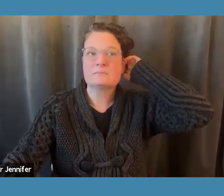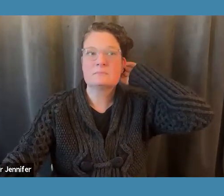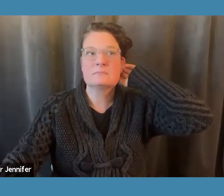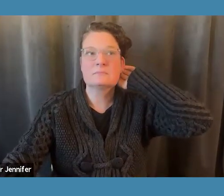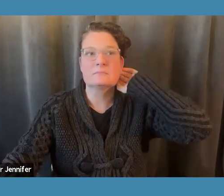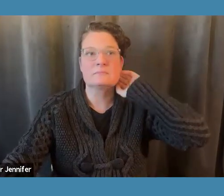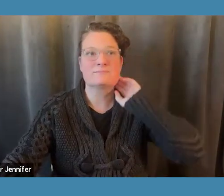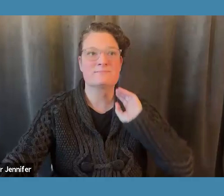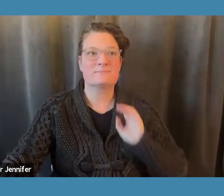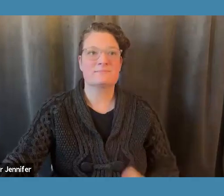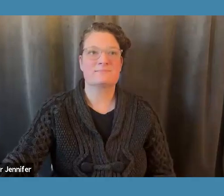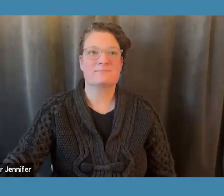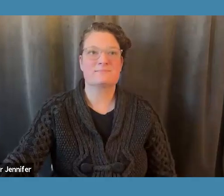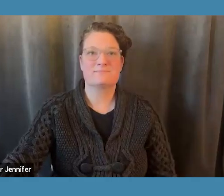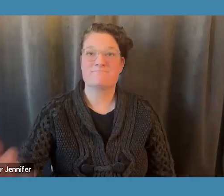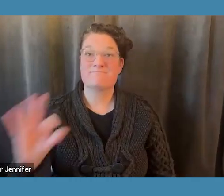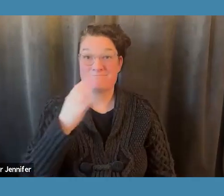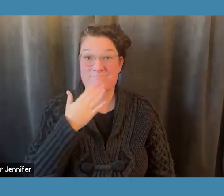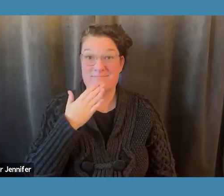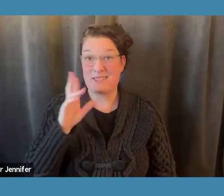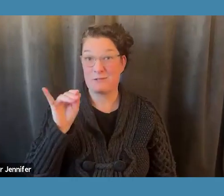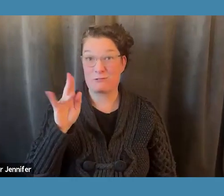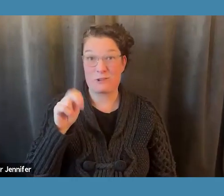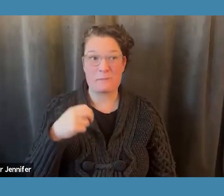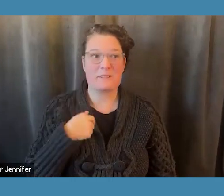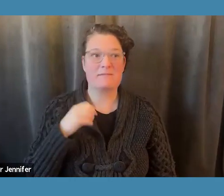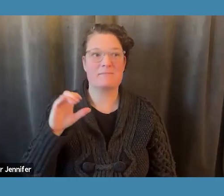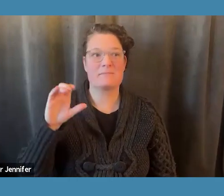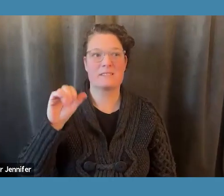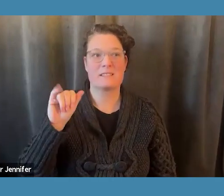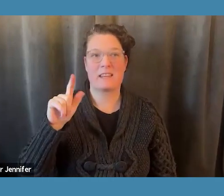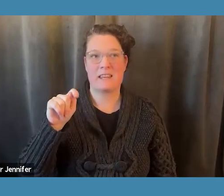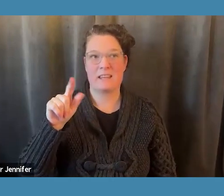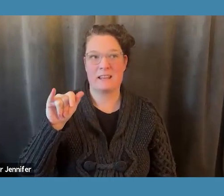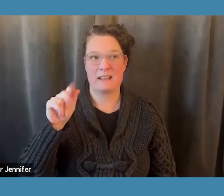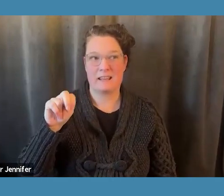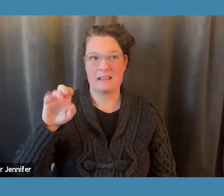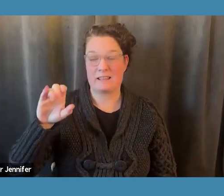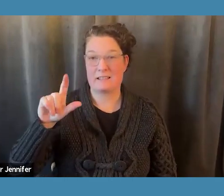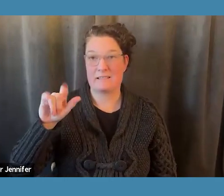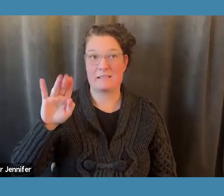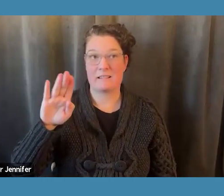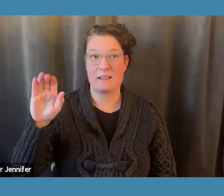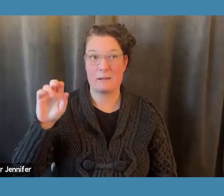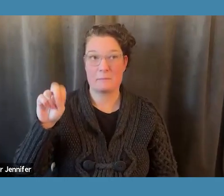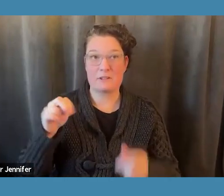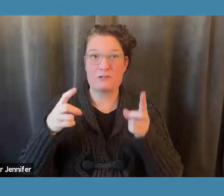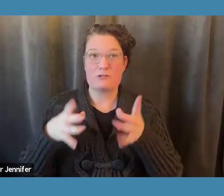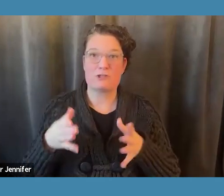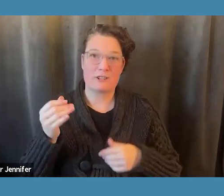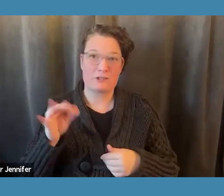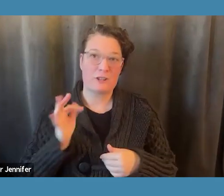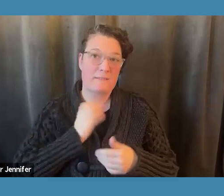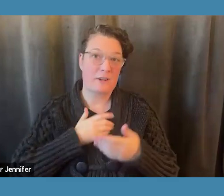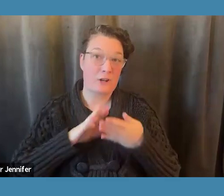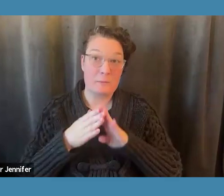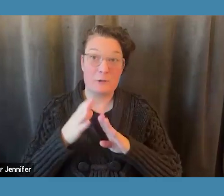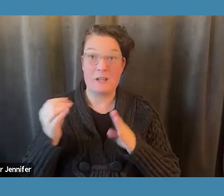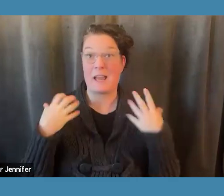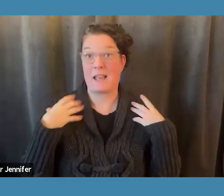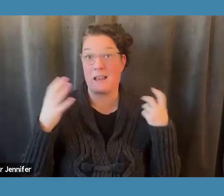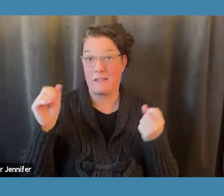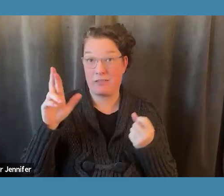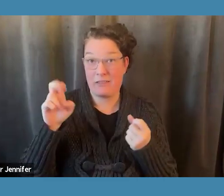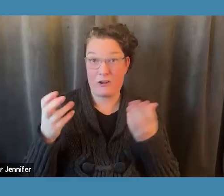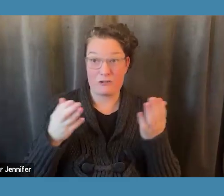Thank you, Robin. I'm Caitlin Clibben, and I am the director of our Community and Healthcare Services team, our team that